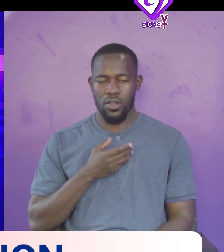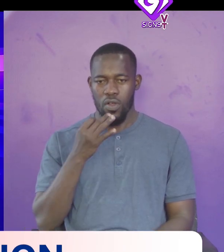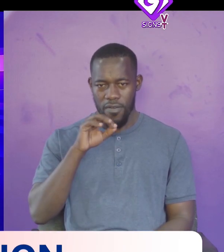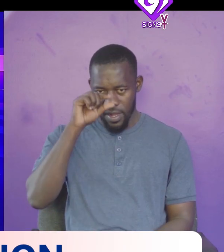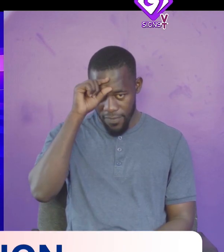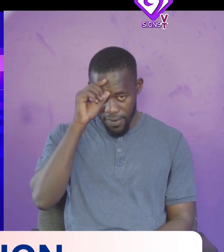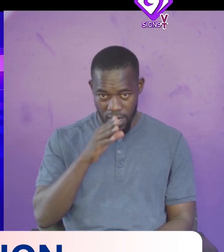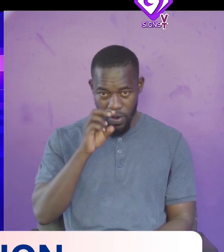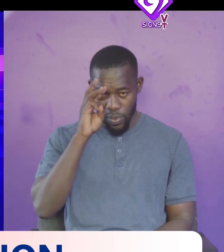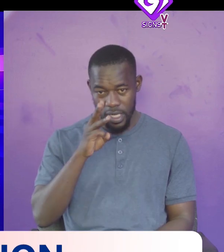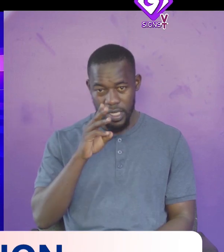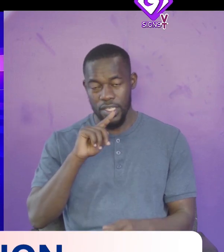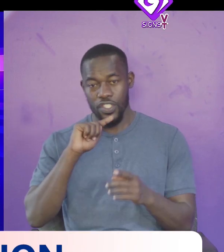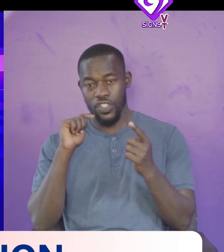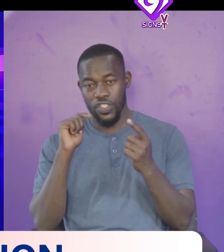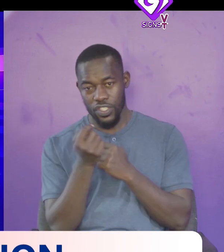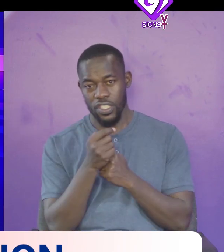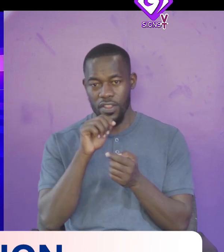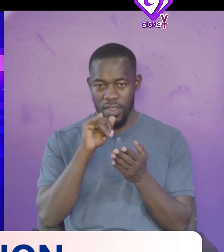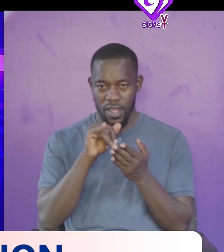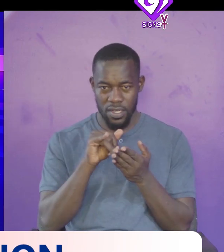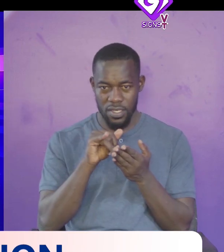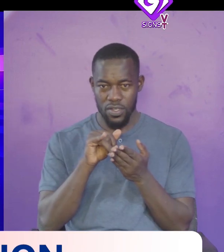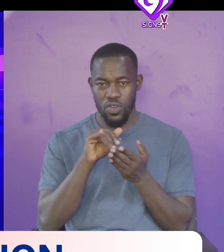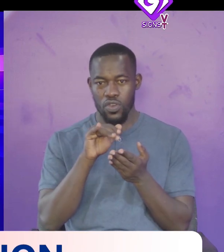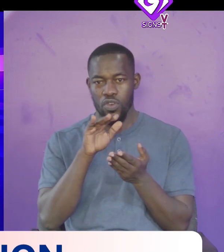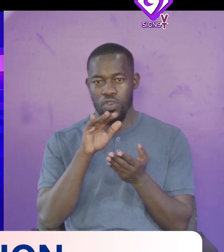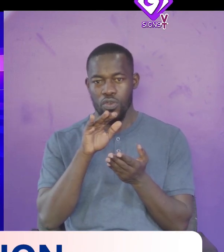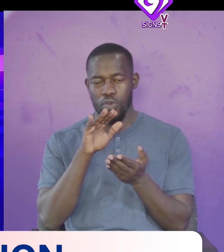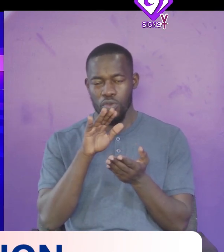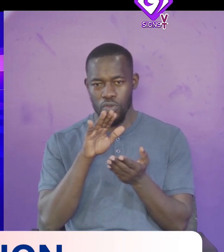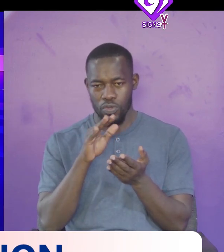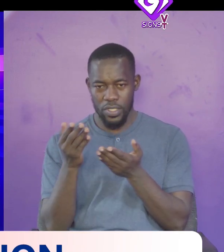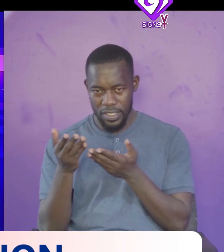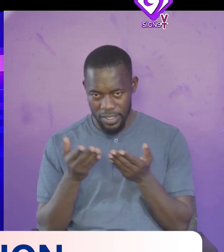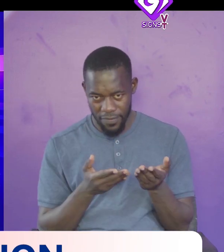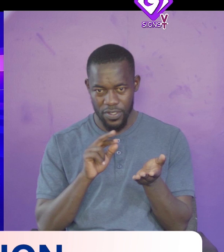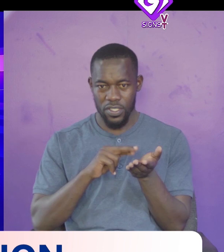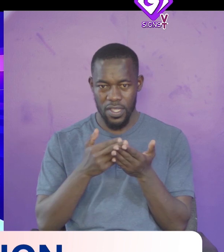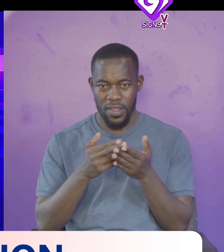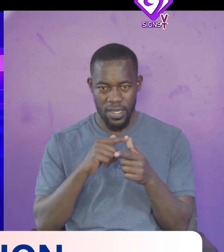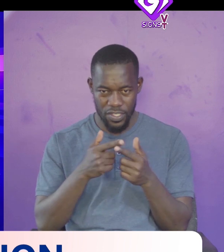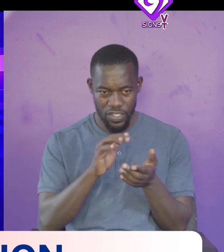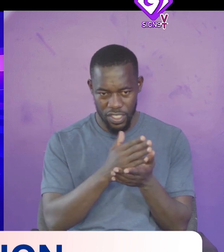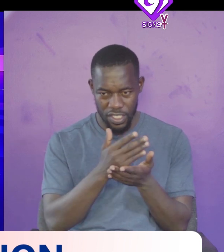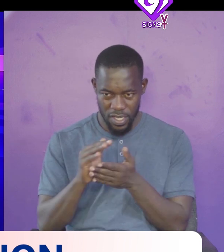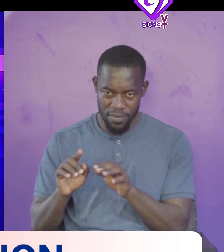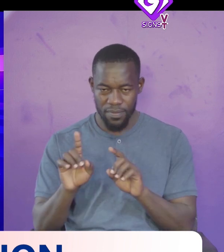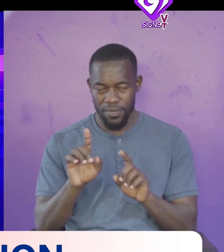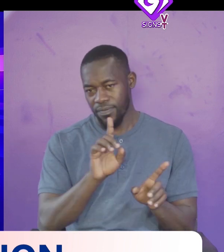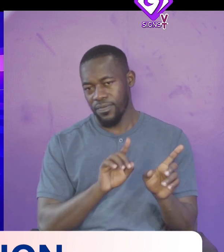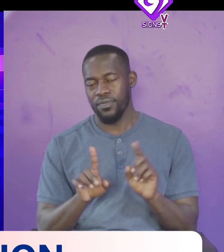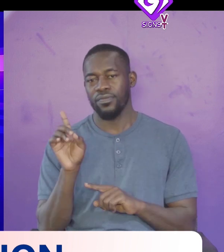it into the county of counties. It will receive their resources and share among themselves, supported by there's